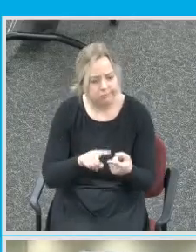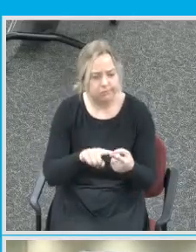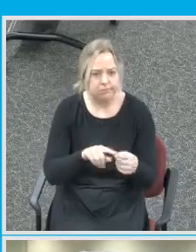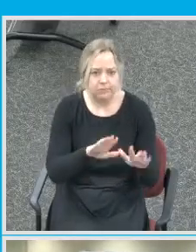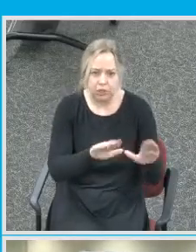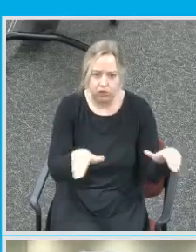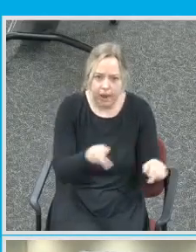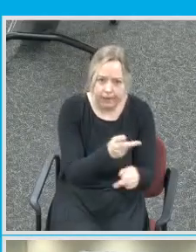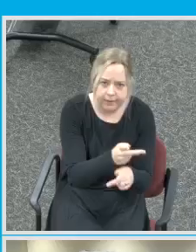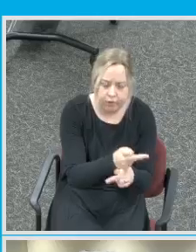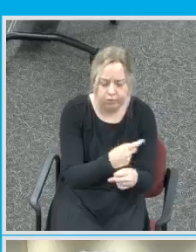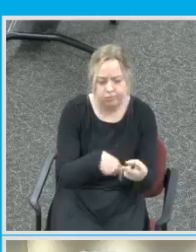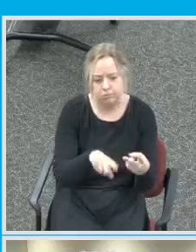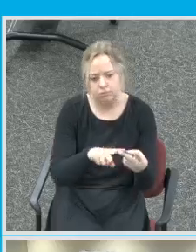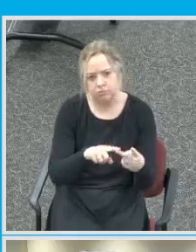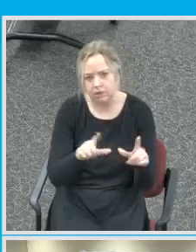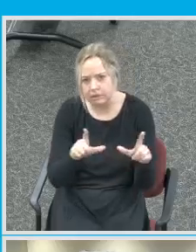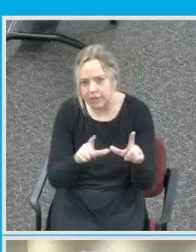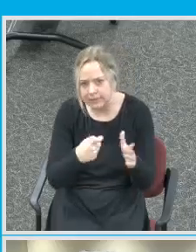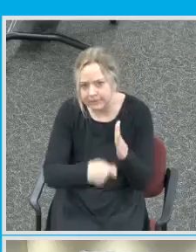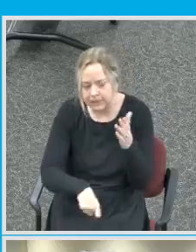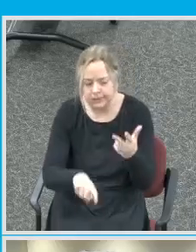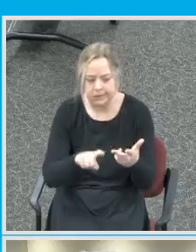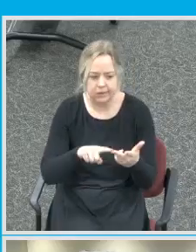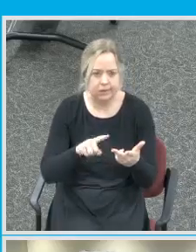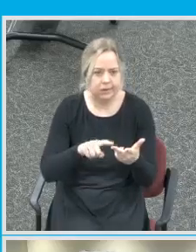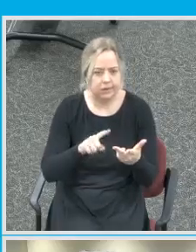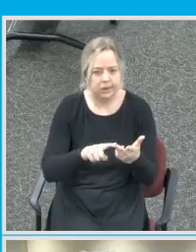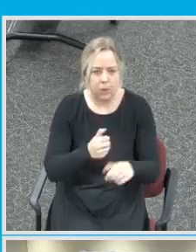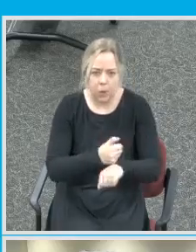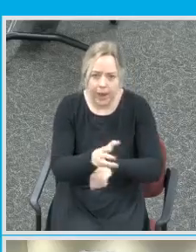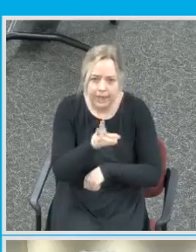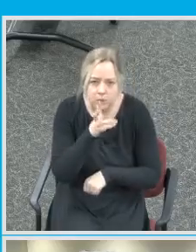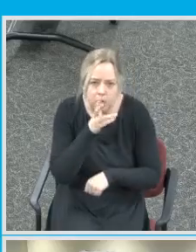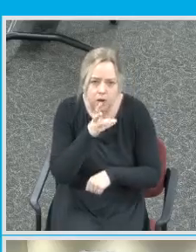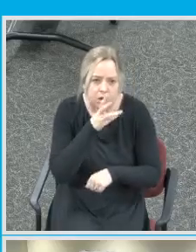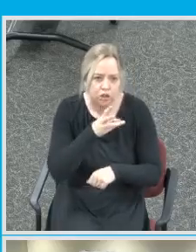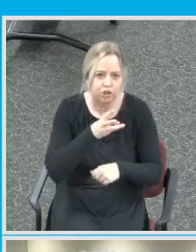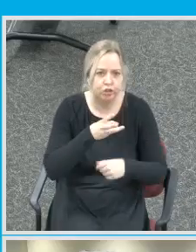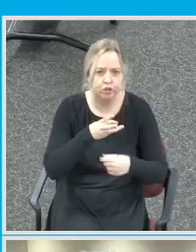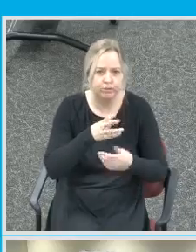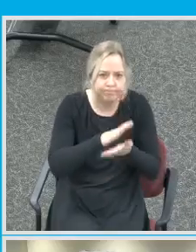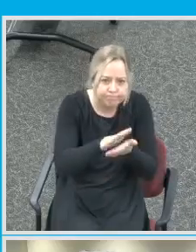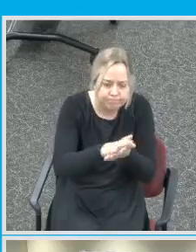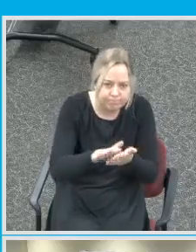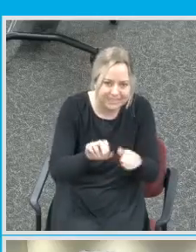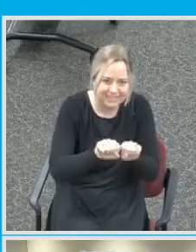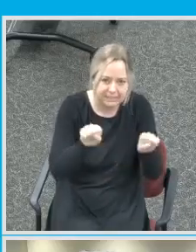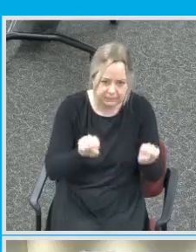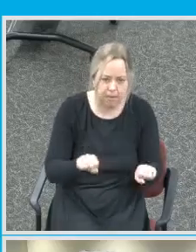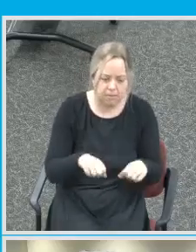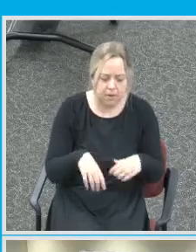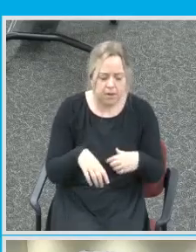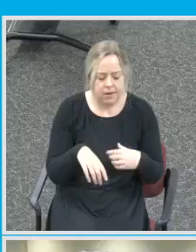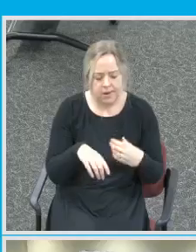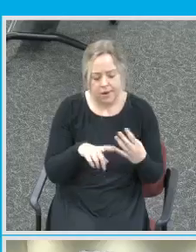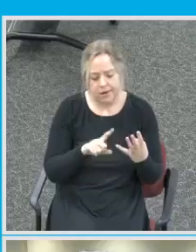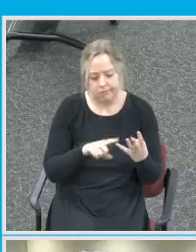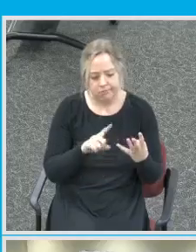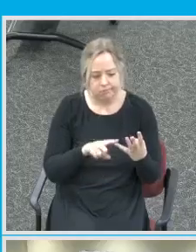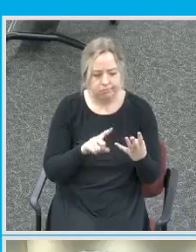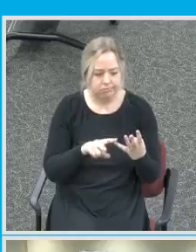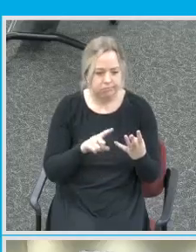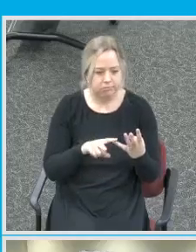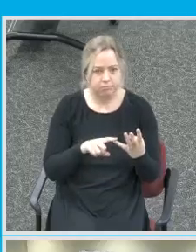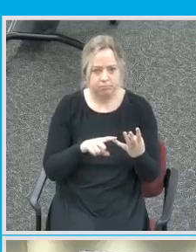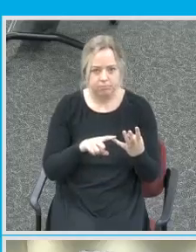childcare licenses, on-site wastewater treatment systems, we call that OWT. Yes, body